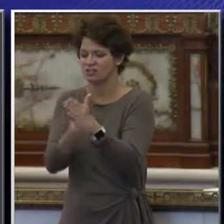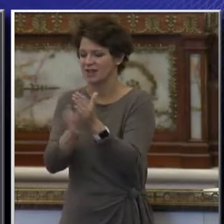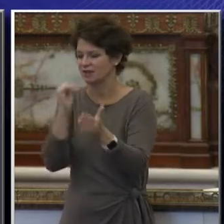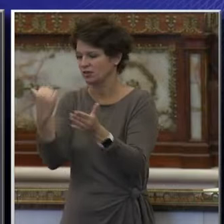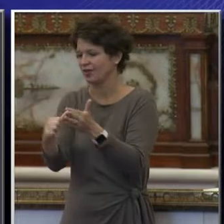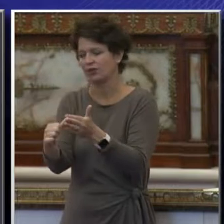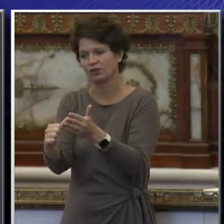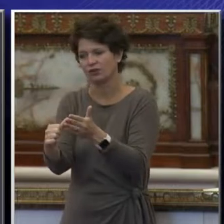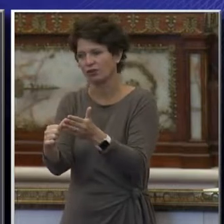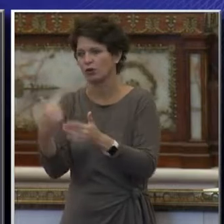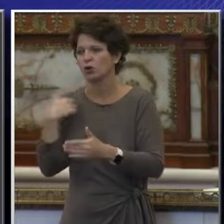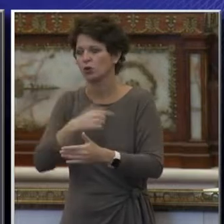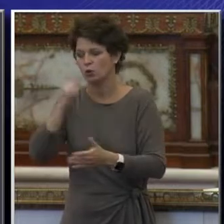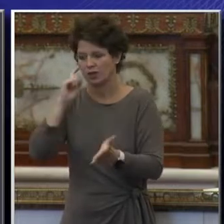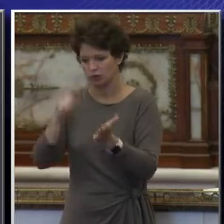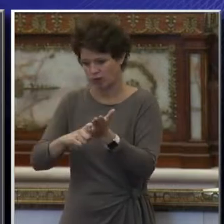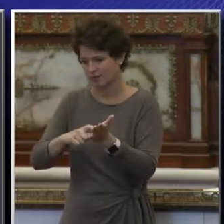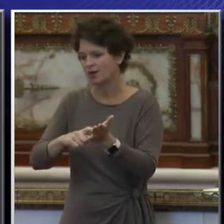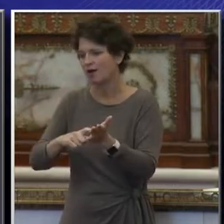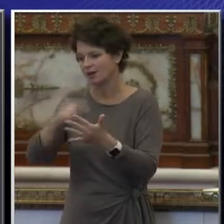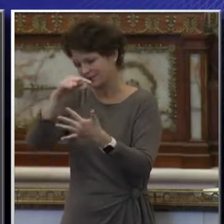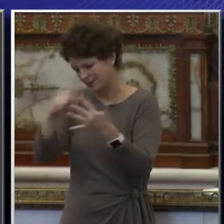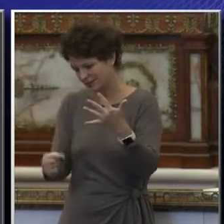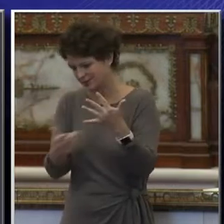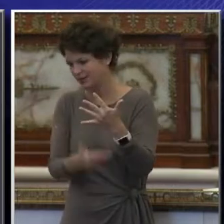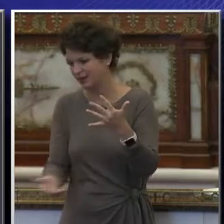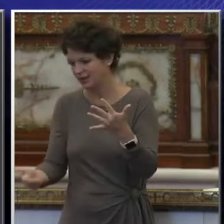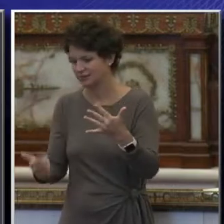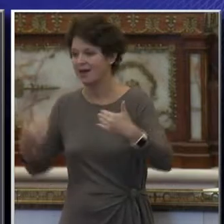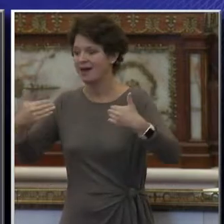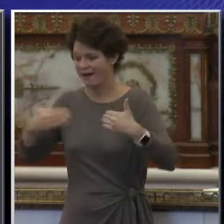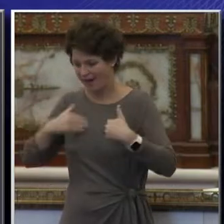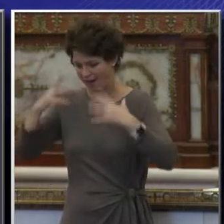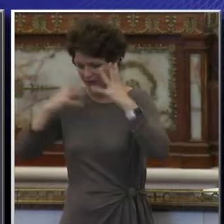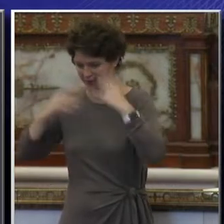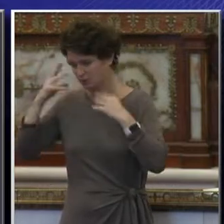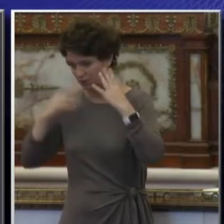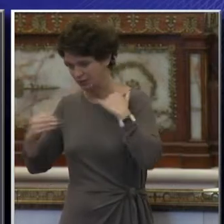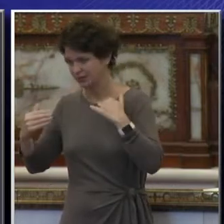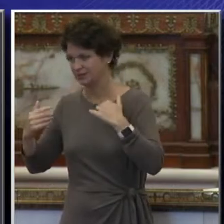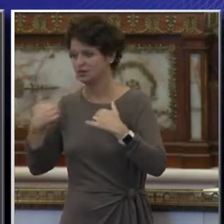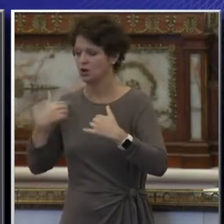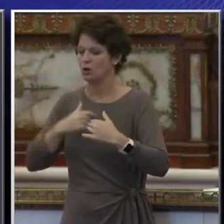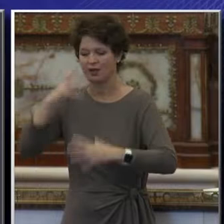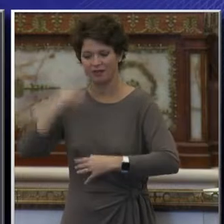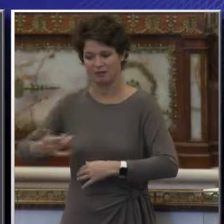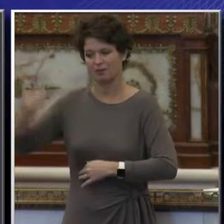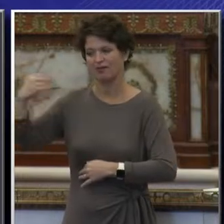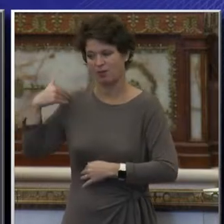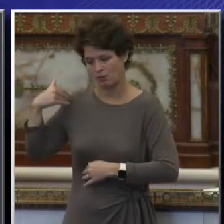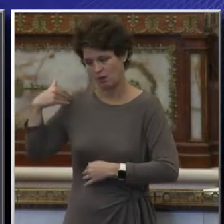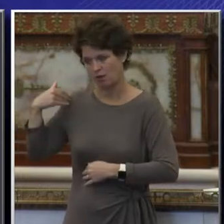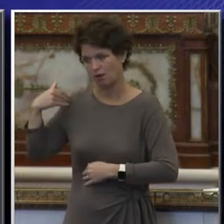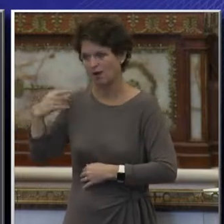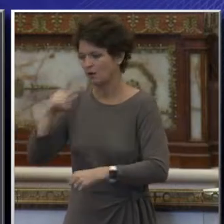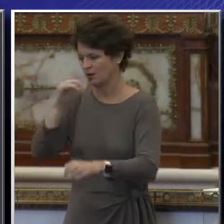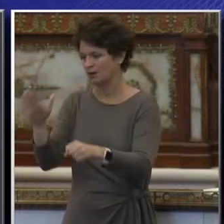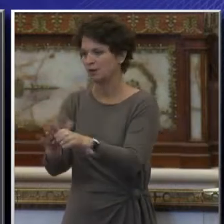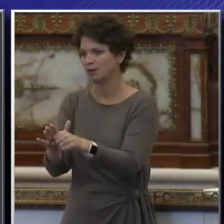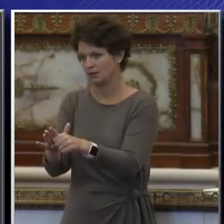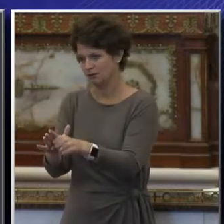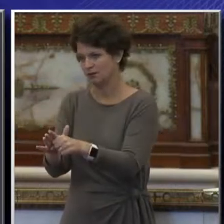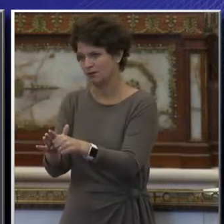letter that says, we recognize these things. We have the experience okay, we've done it before, and we commit